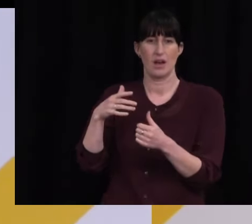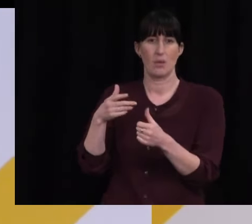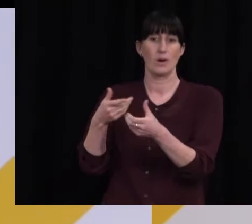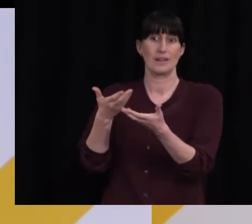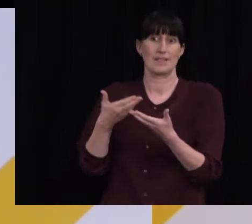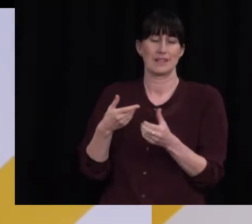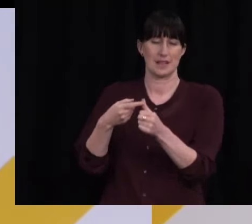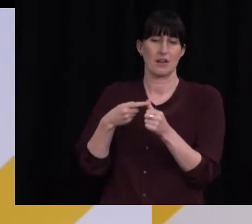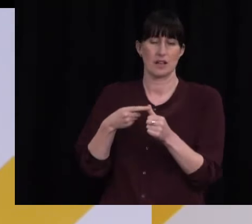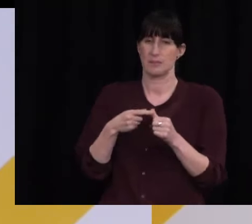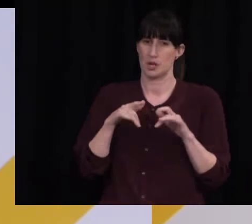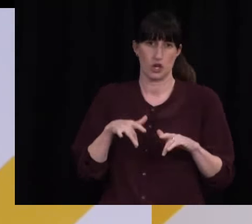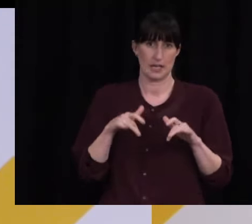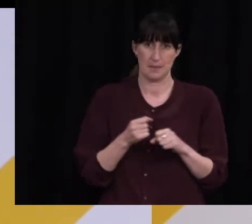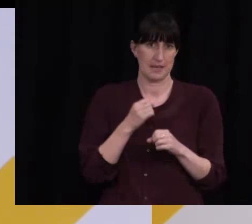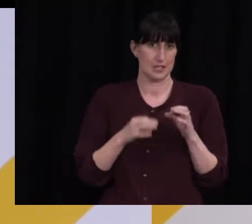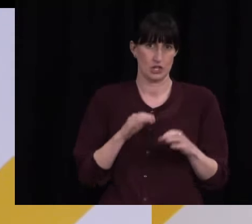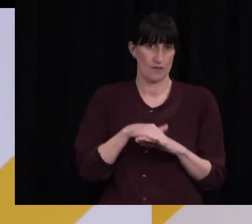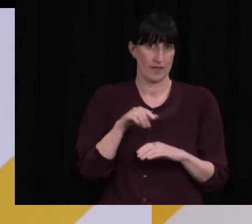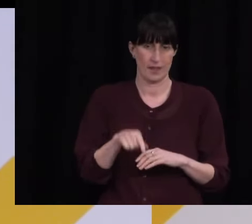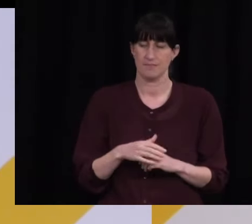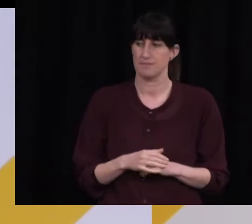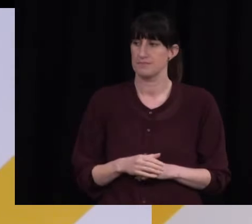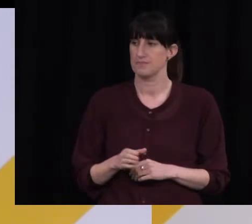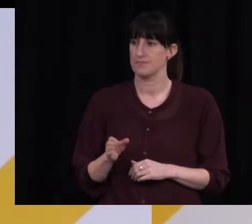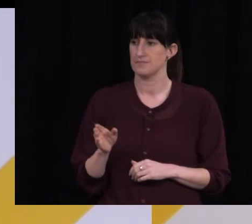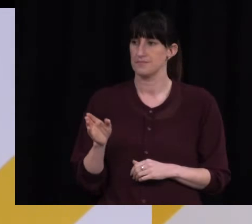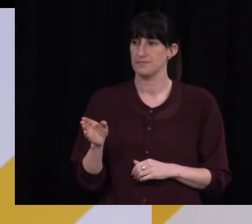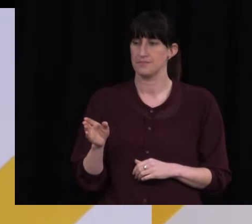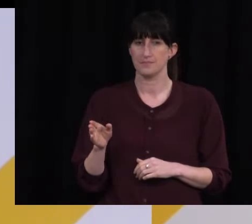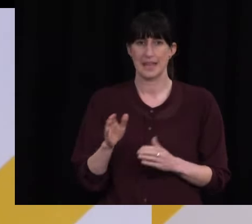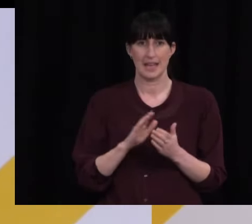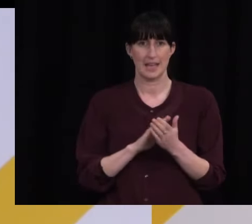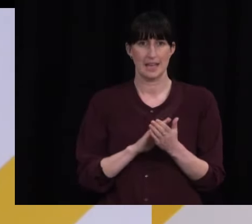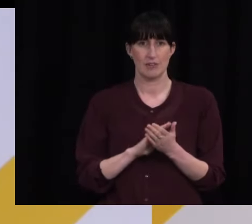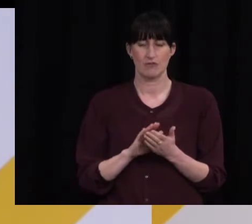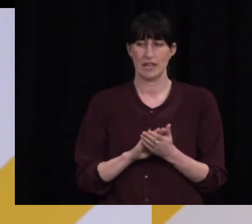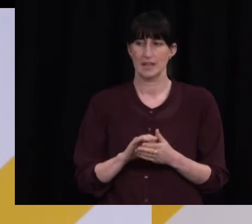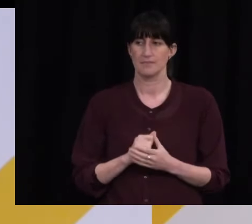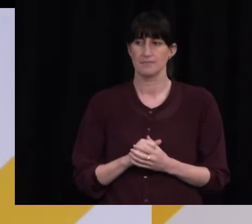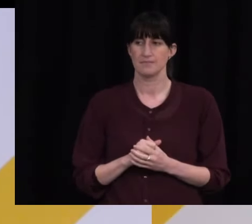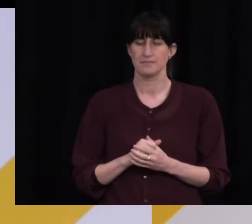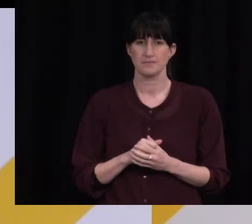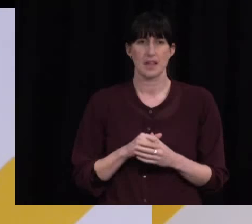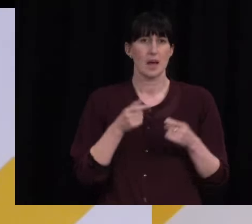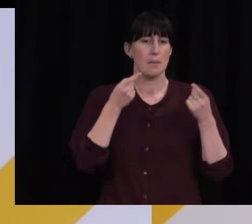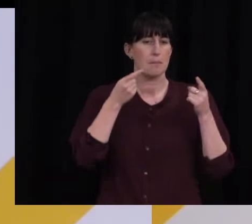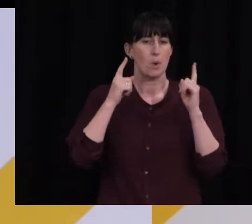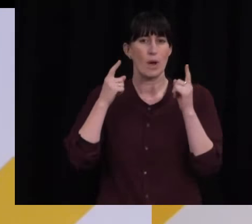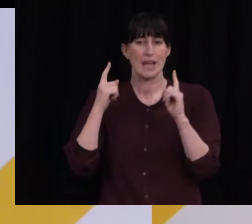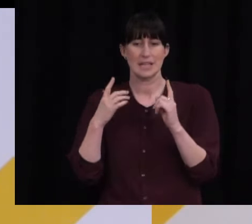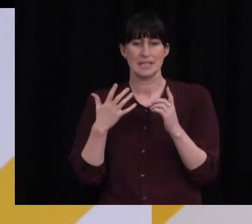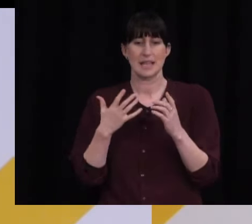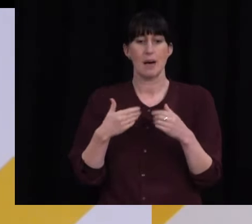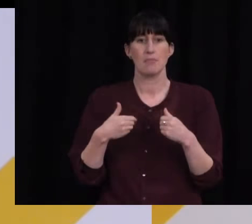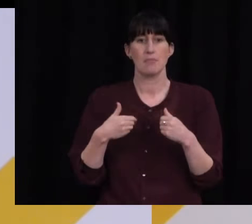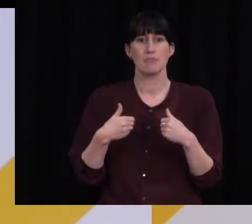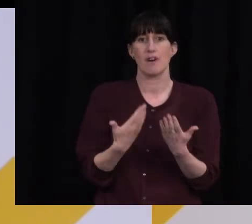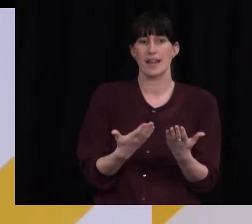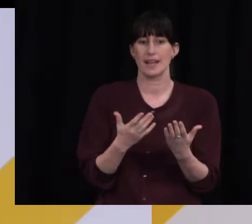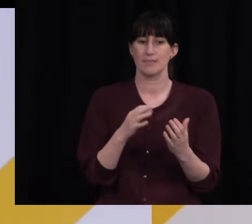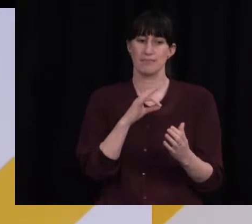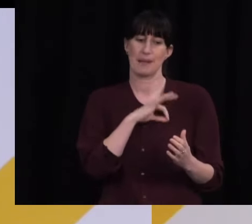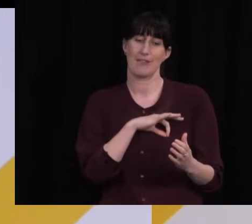Minister, you've been talking a lot about various providers being able to do things like incentives and buses around to get jabs